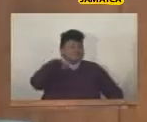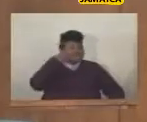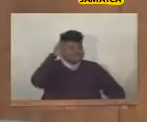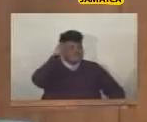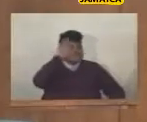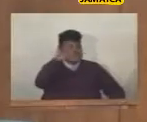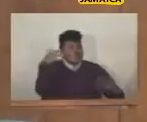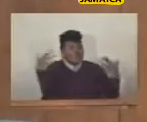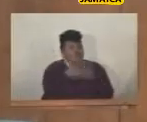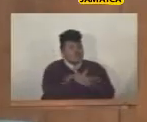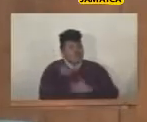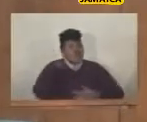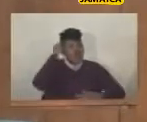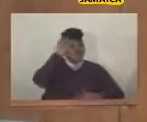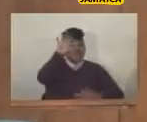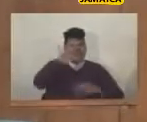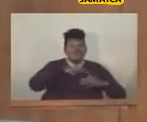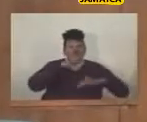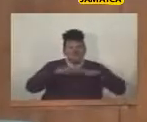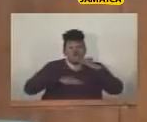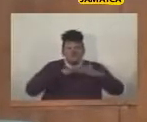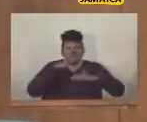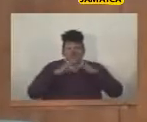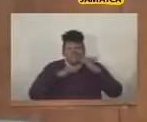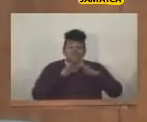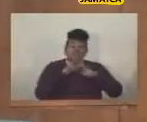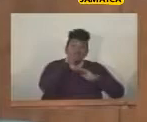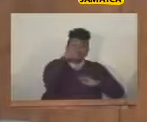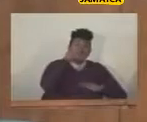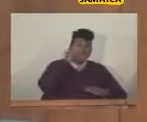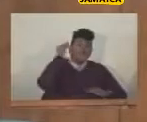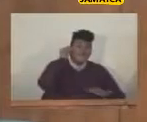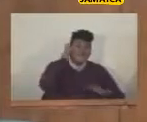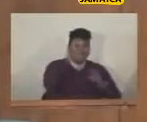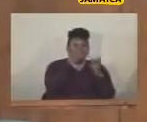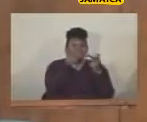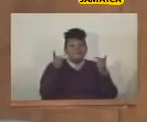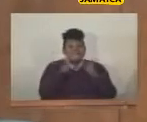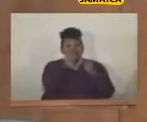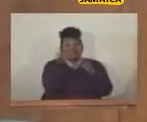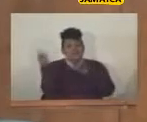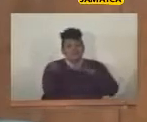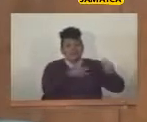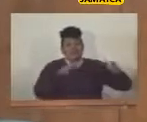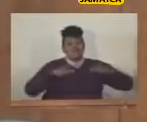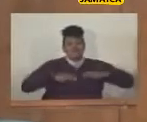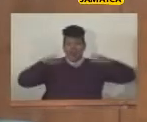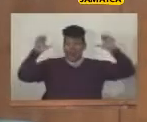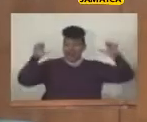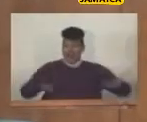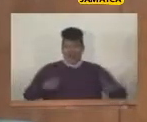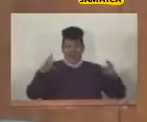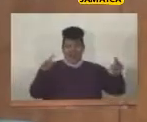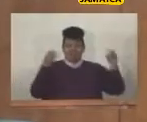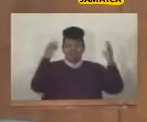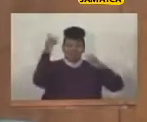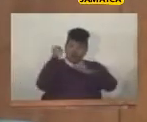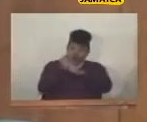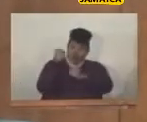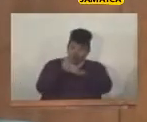to be the first one to call the police. Where are the relatives who are not prepared to hide any gunmen in their homes? Where are